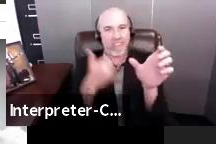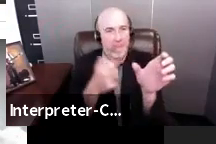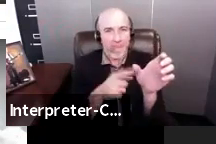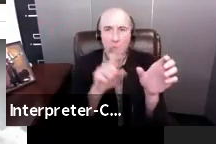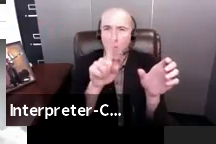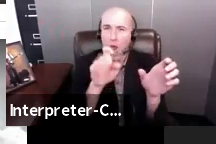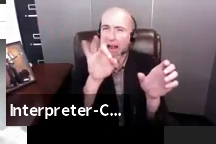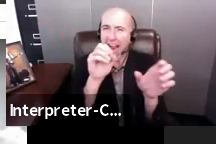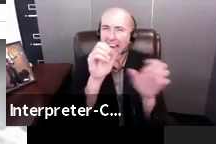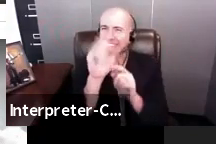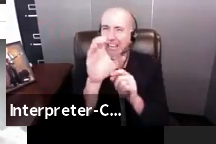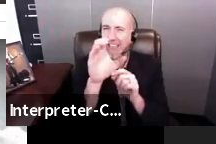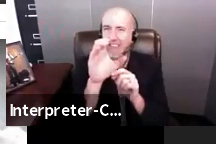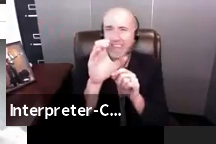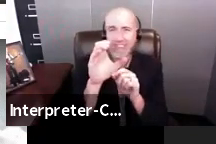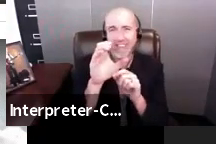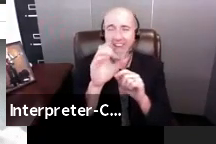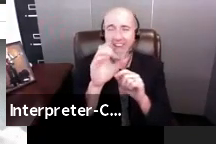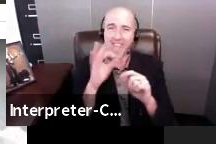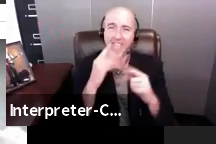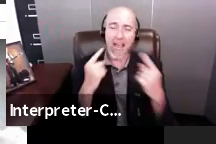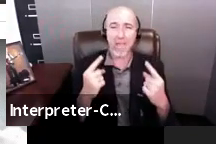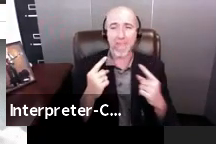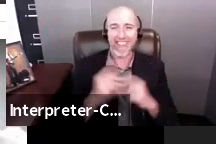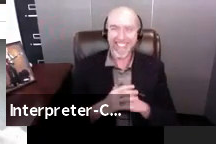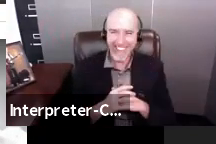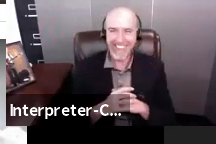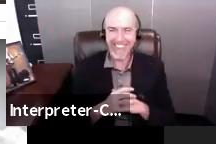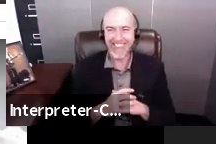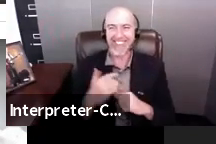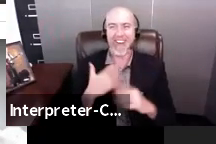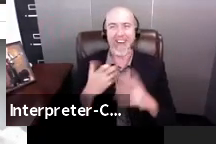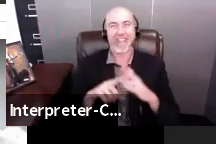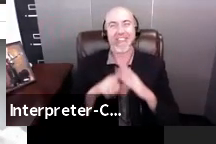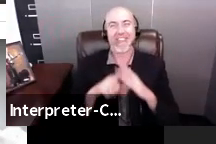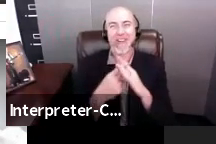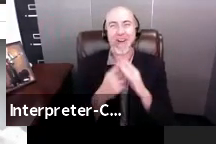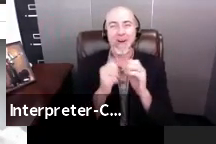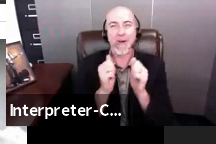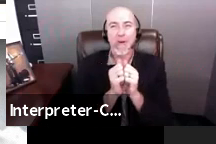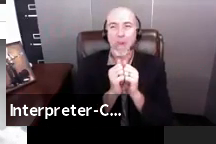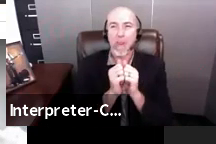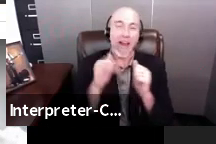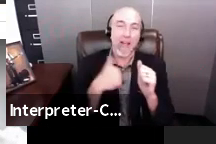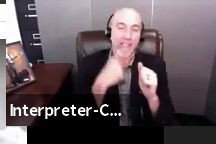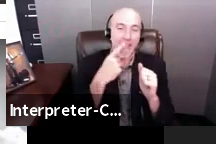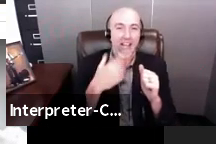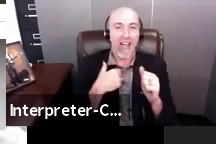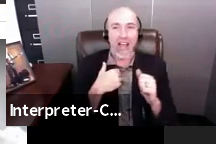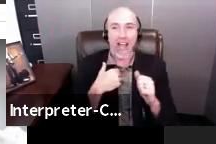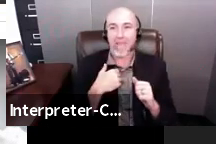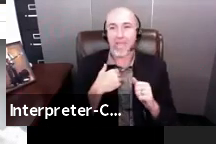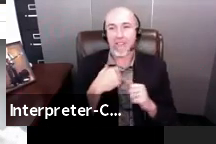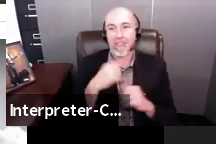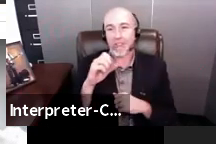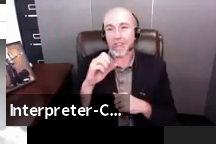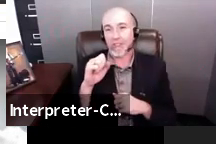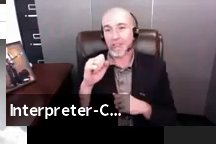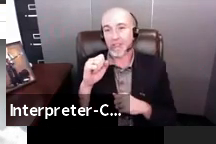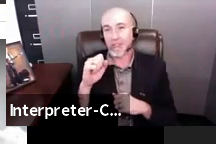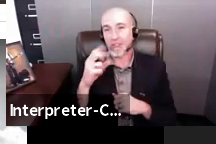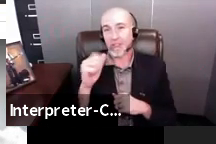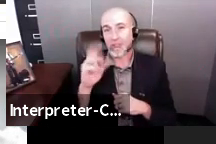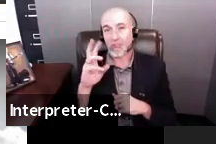180 seconds of fame here. I just want to start off with, like you said, I'm Sean Saladin. I'm the Associate